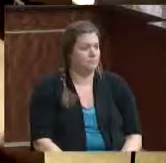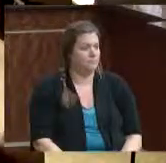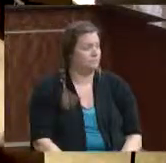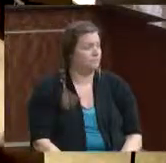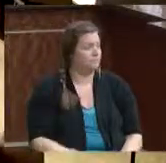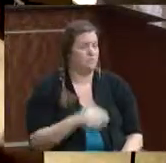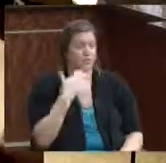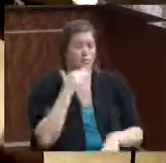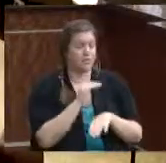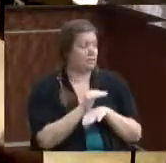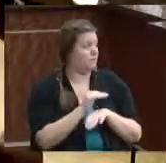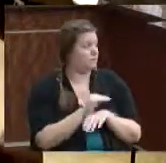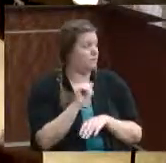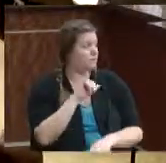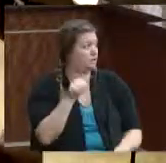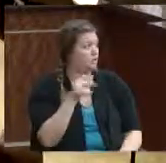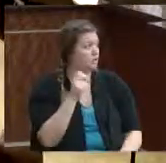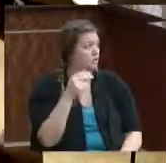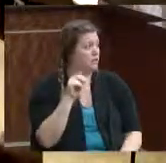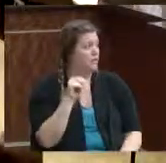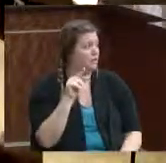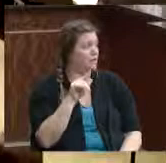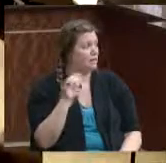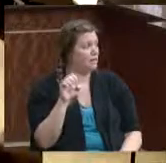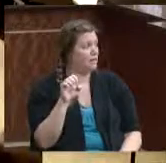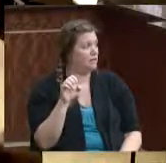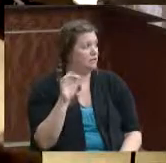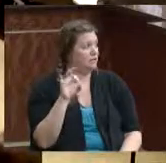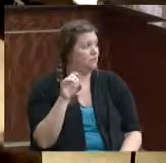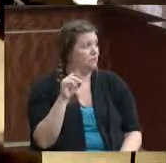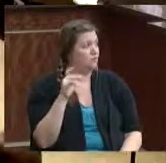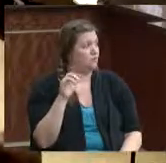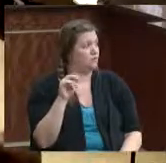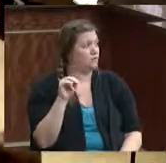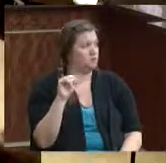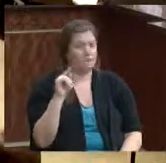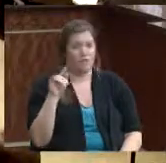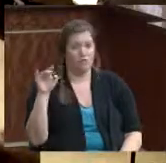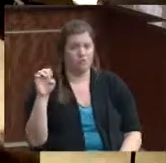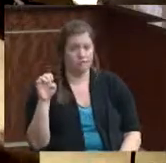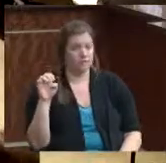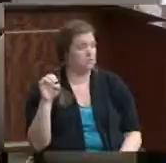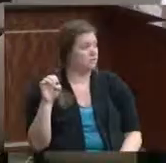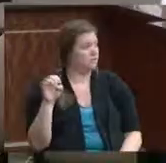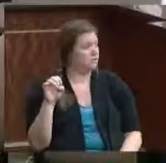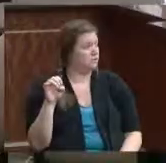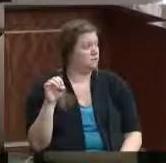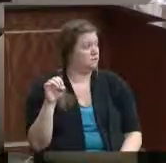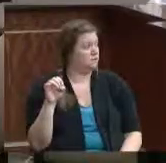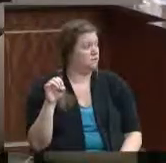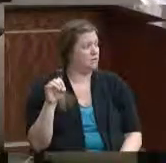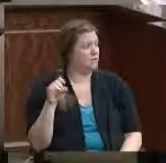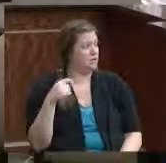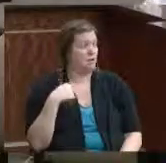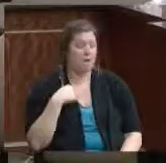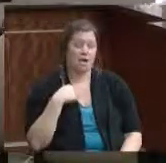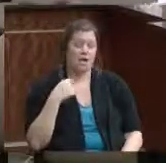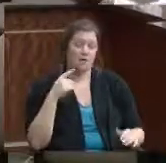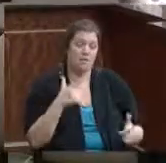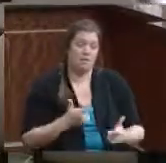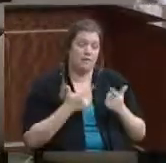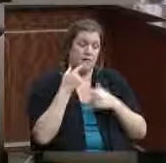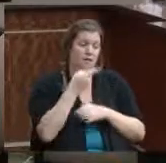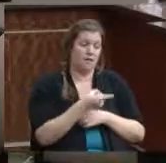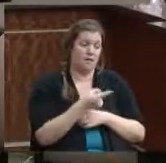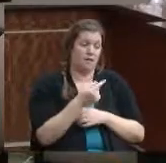Good evening. My name is Jonathan Lee. I live at 9451 Trevino Terrace. Hello, Marilyn. I've been a resident